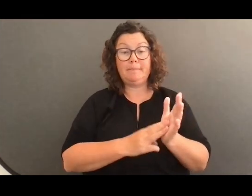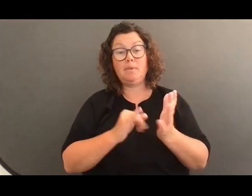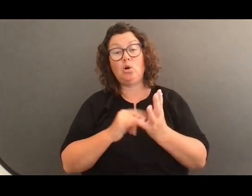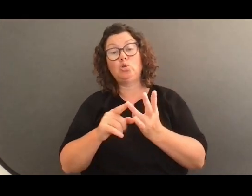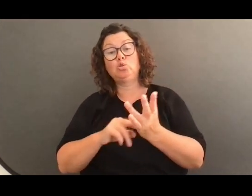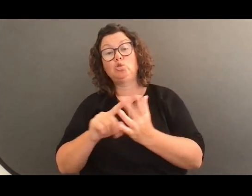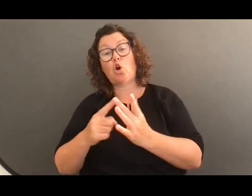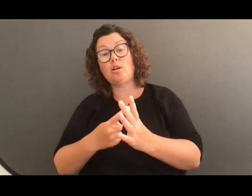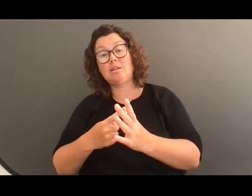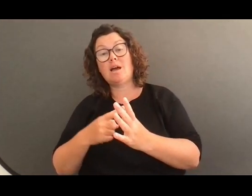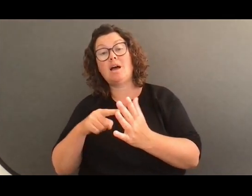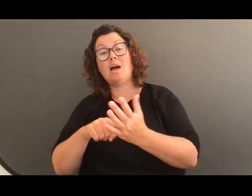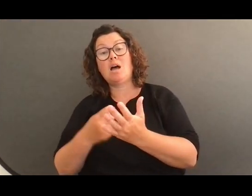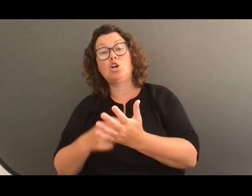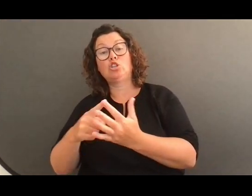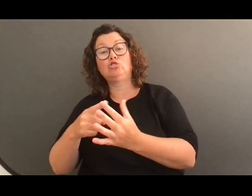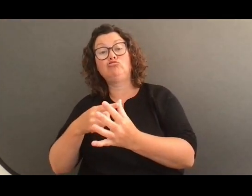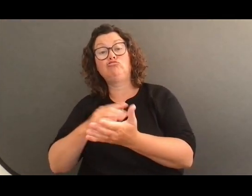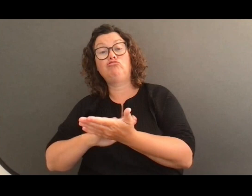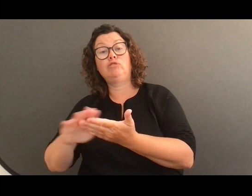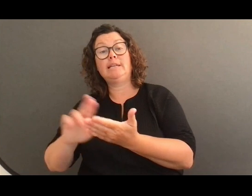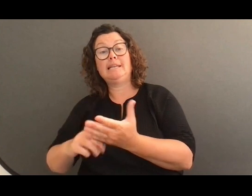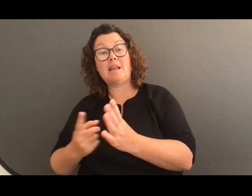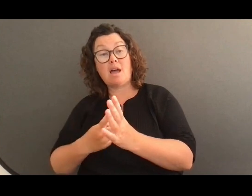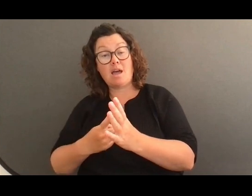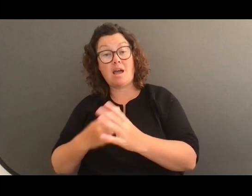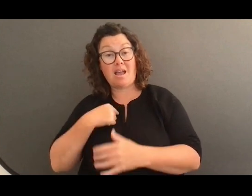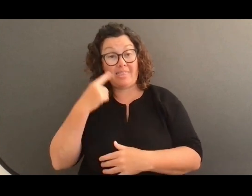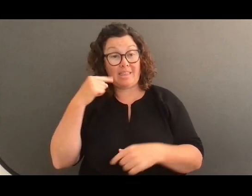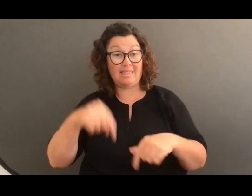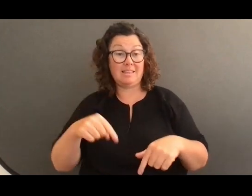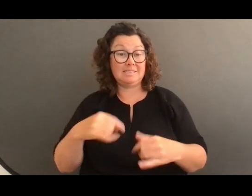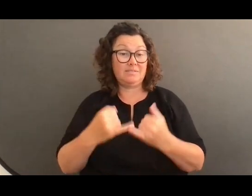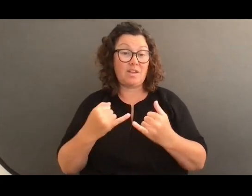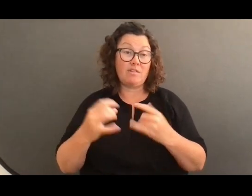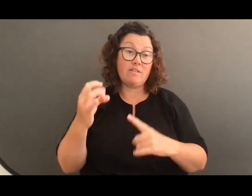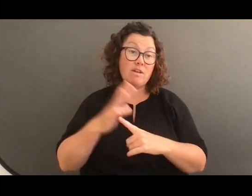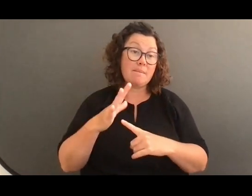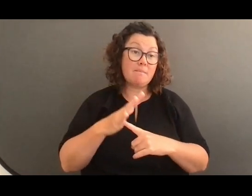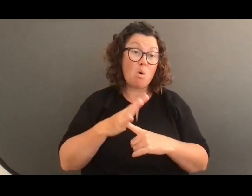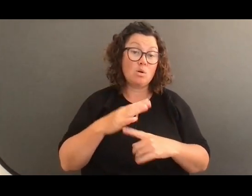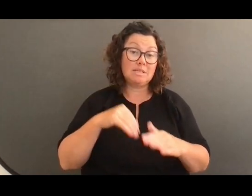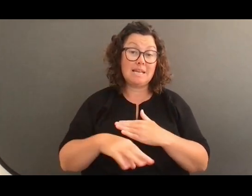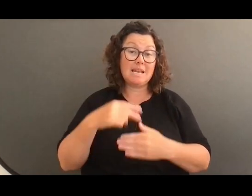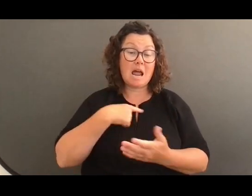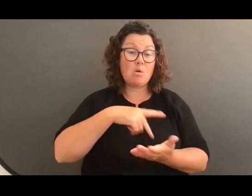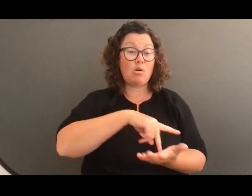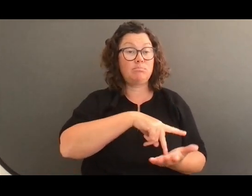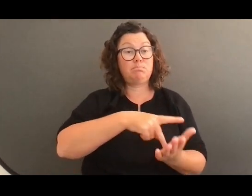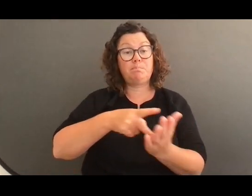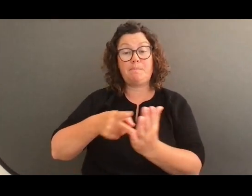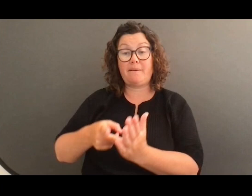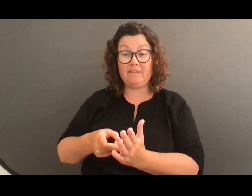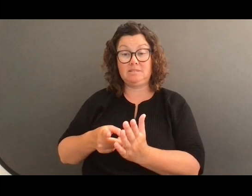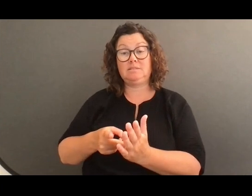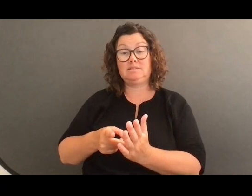this is really important in our pivot, our repositioning in teaching.